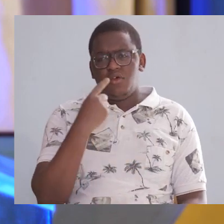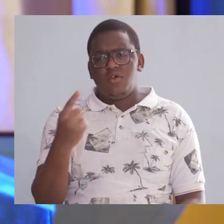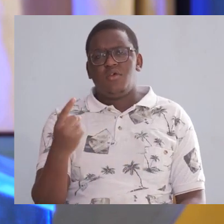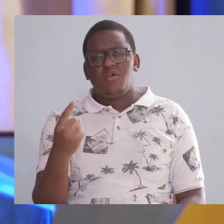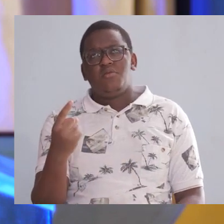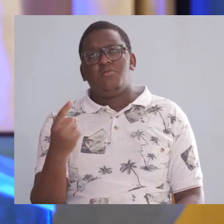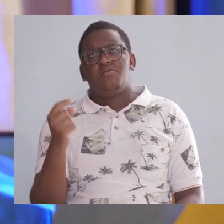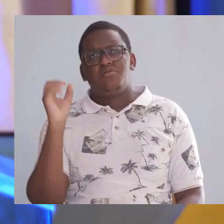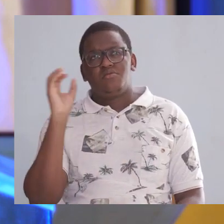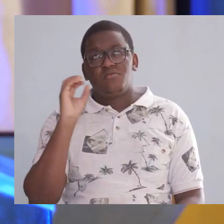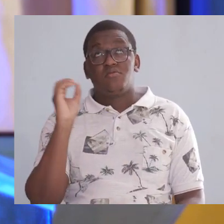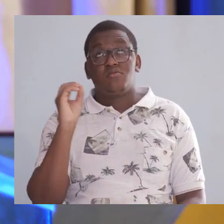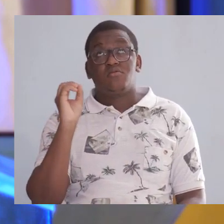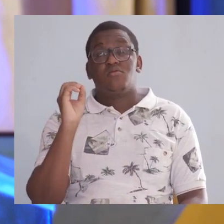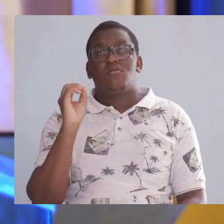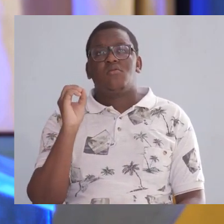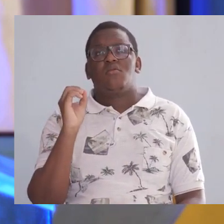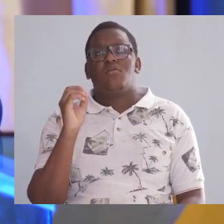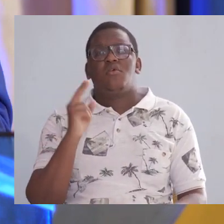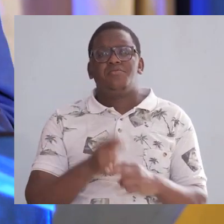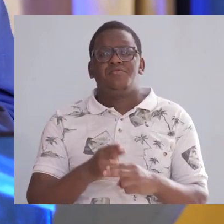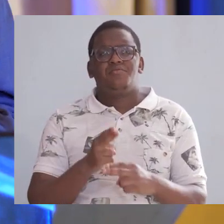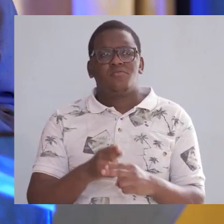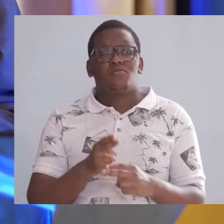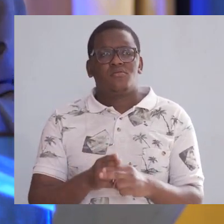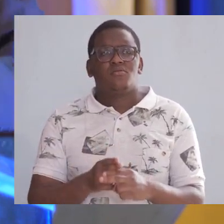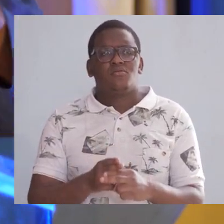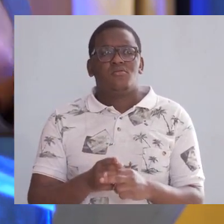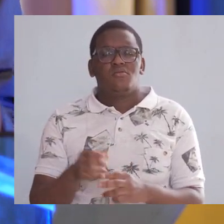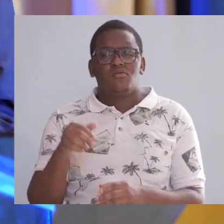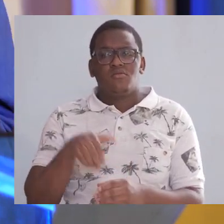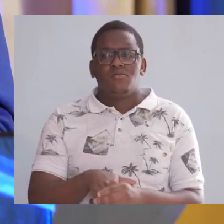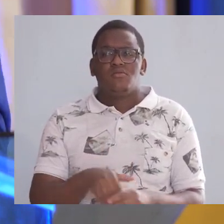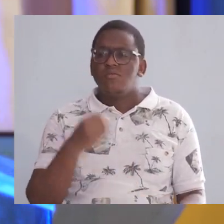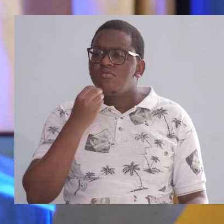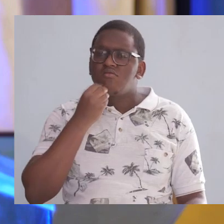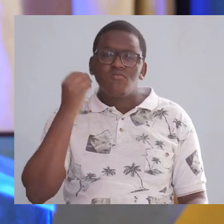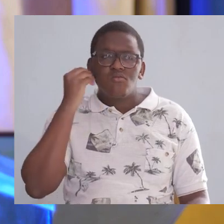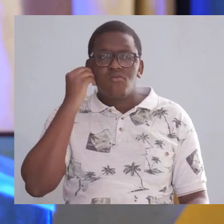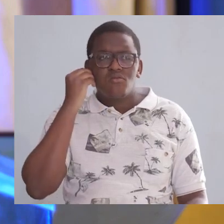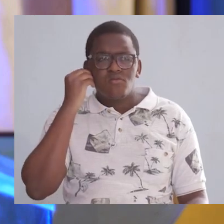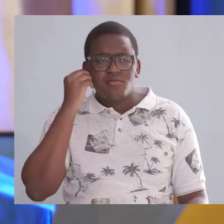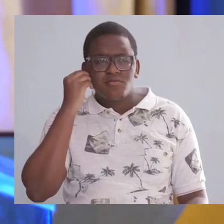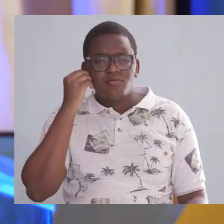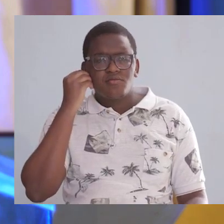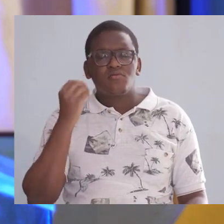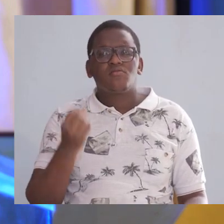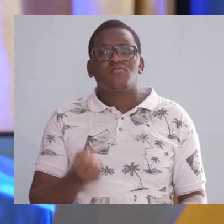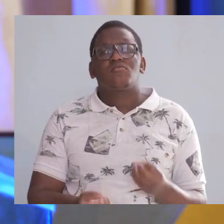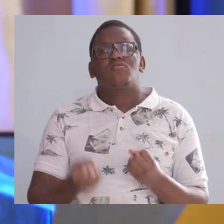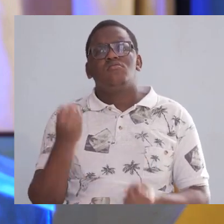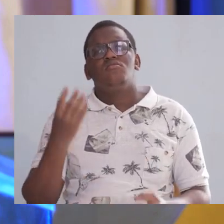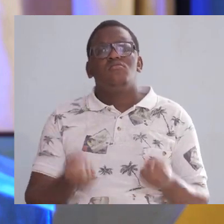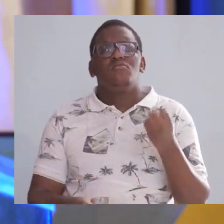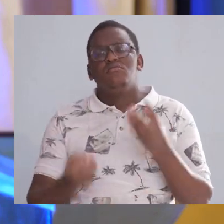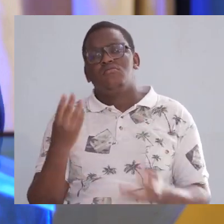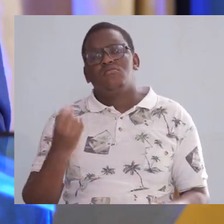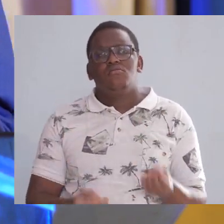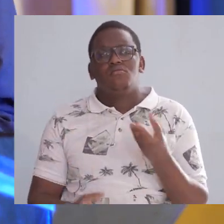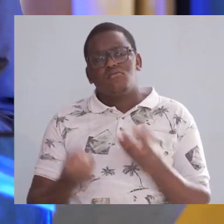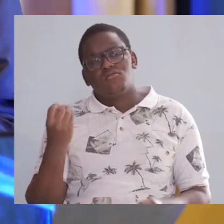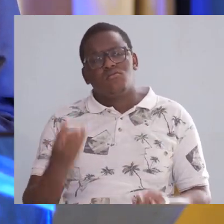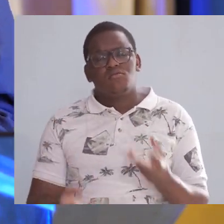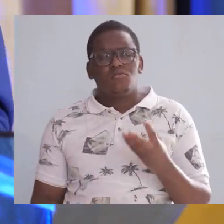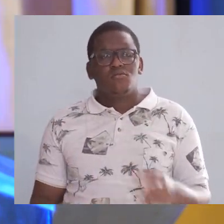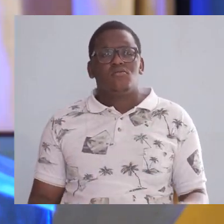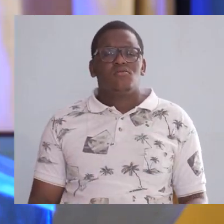name. It shall remain in the midst of his house and consume it with its timber and its stones. This means that the